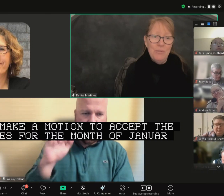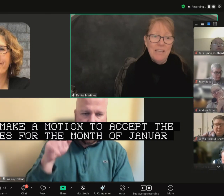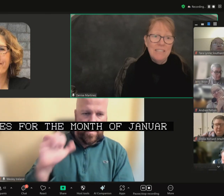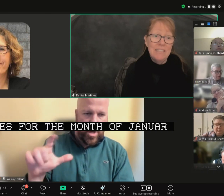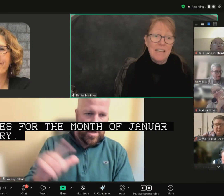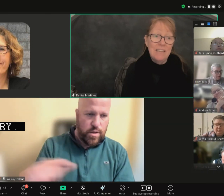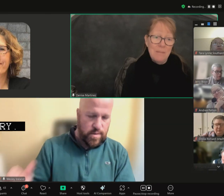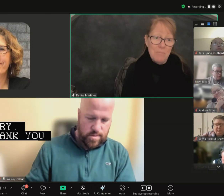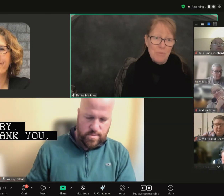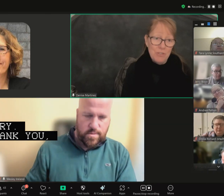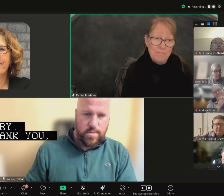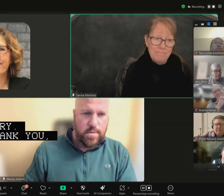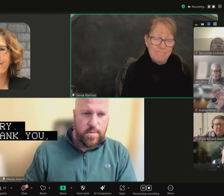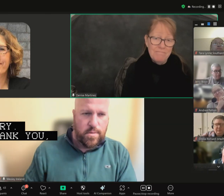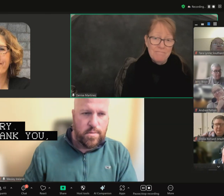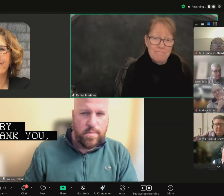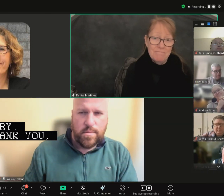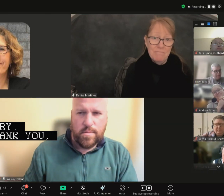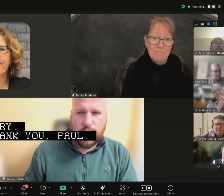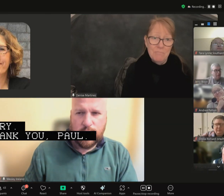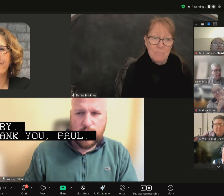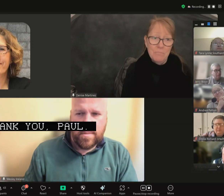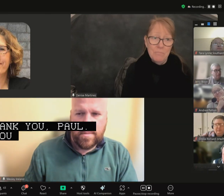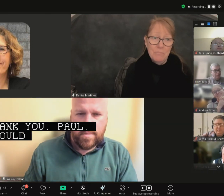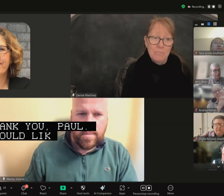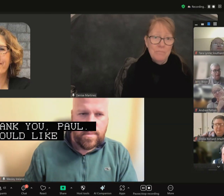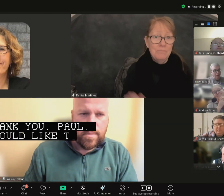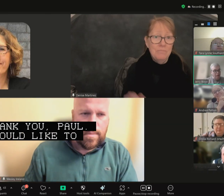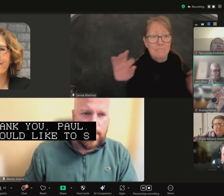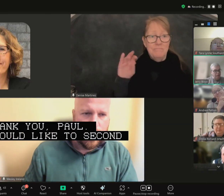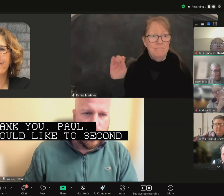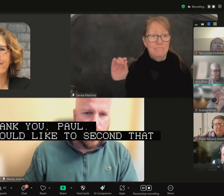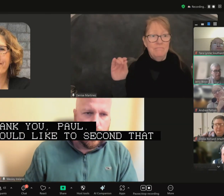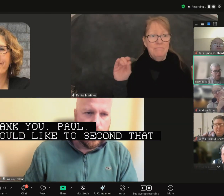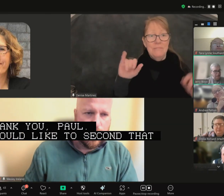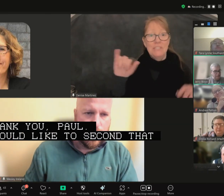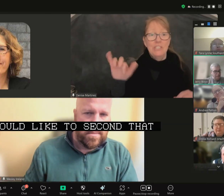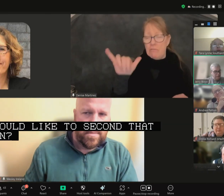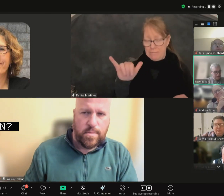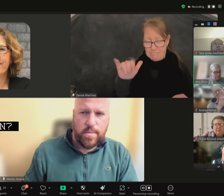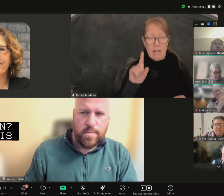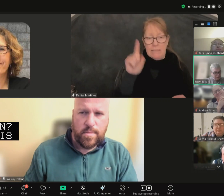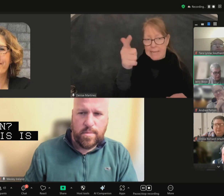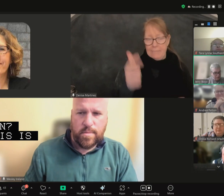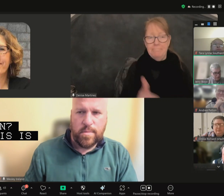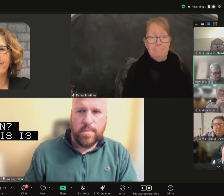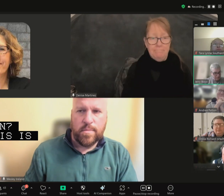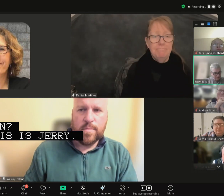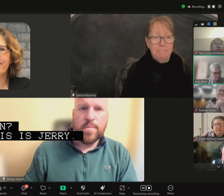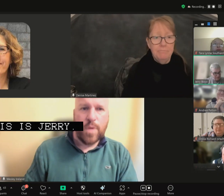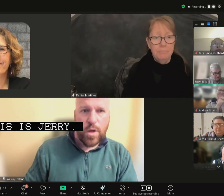Who would like to second that motion? This is Jerry. I'll second the motion.